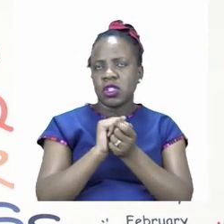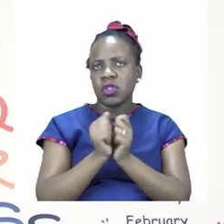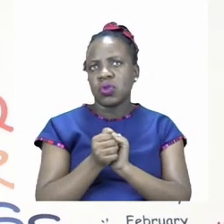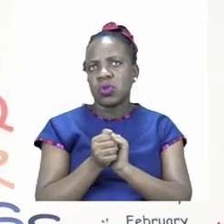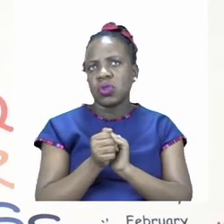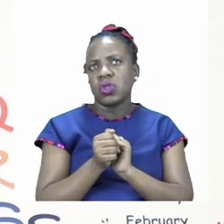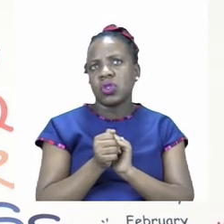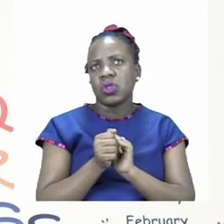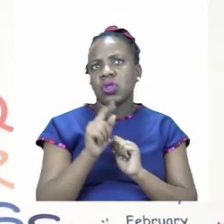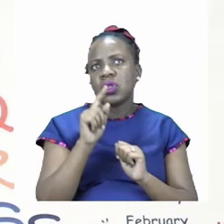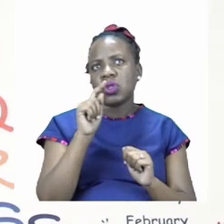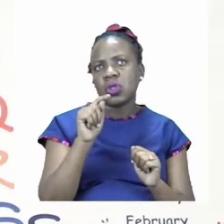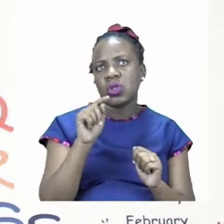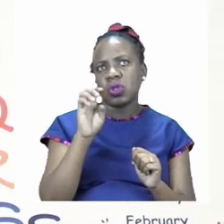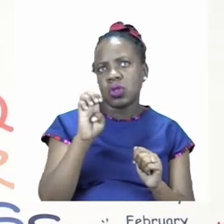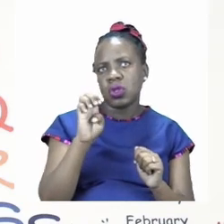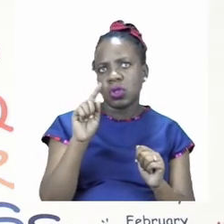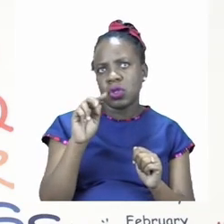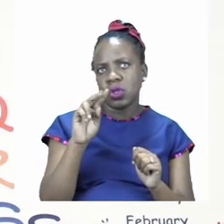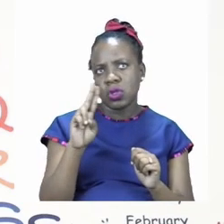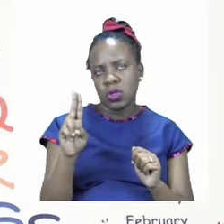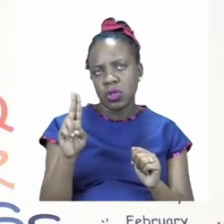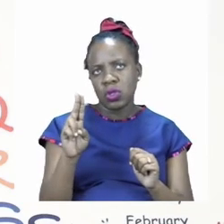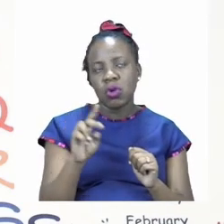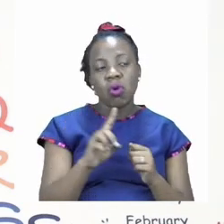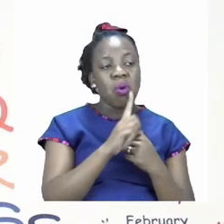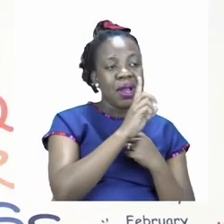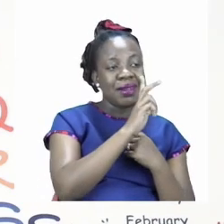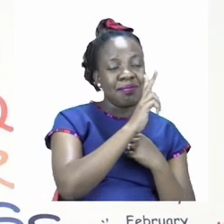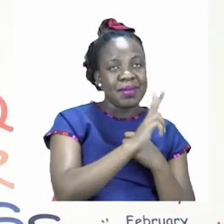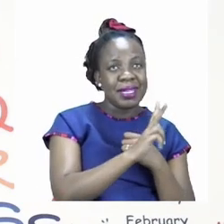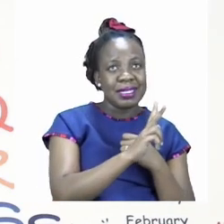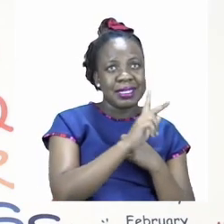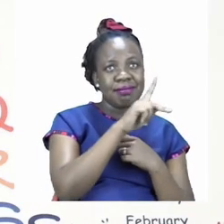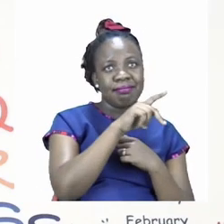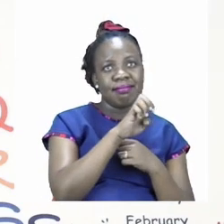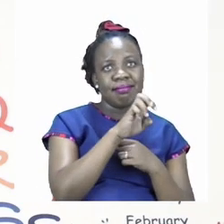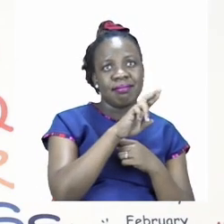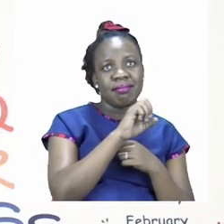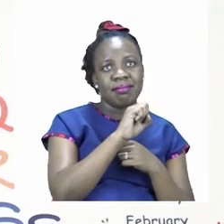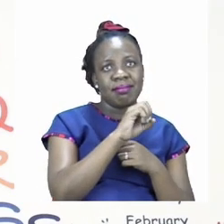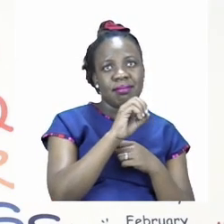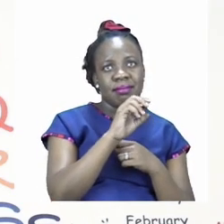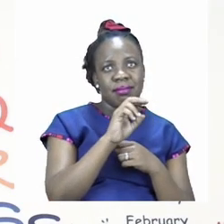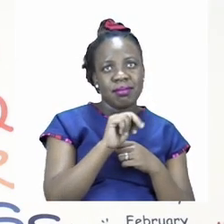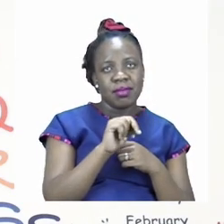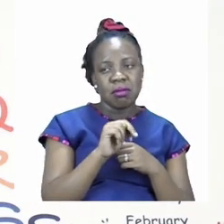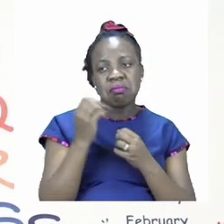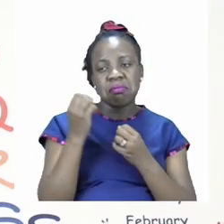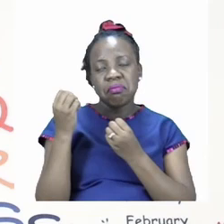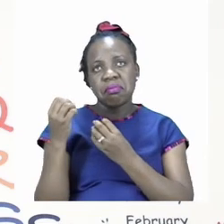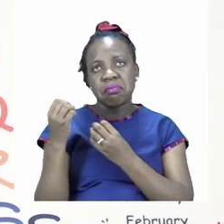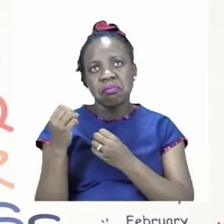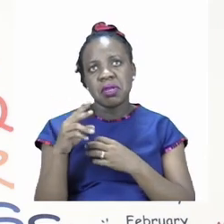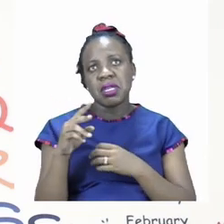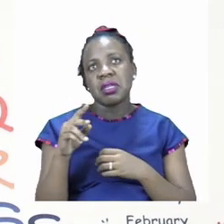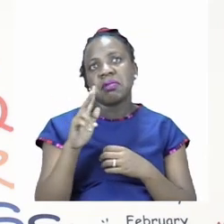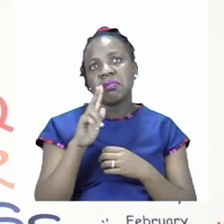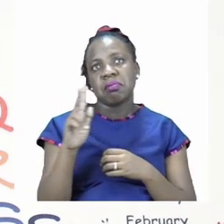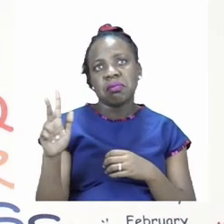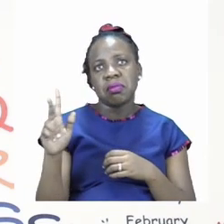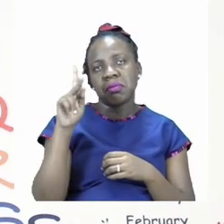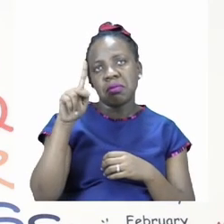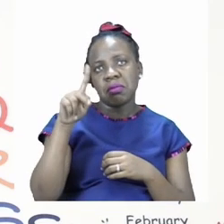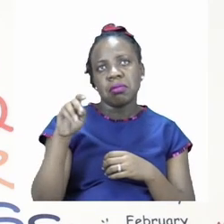to people, one person, many people. Wolf turns